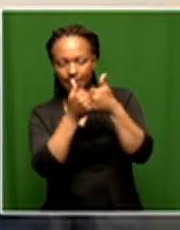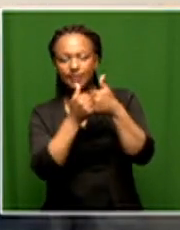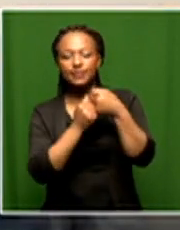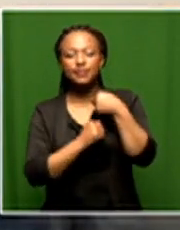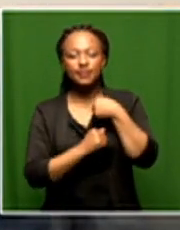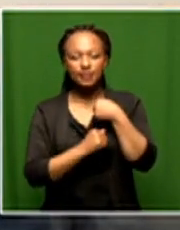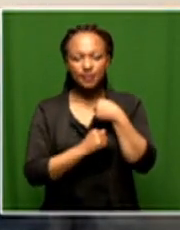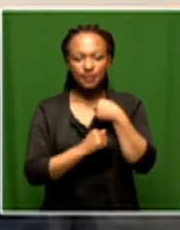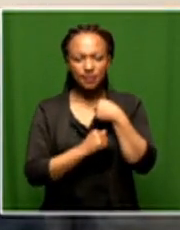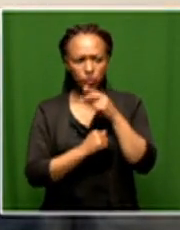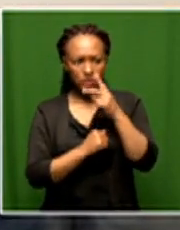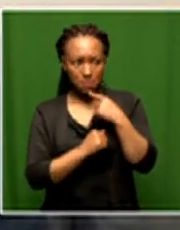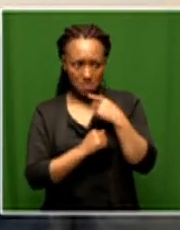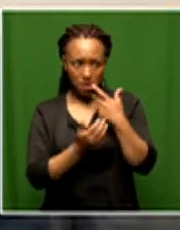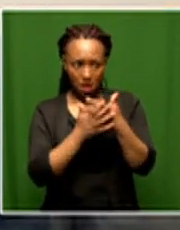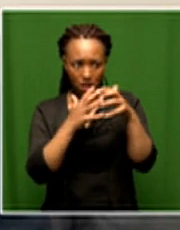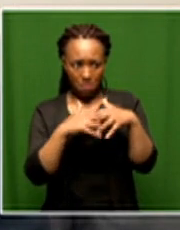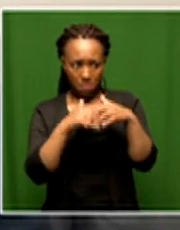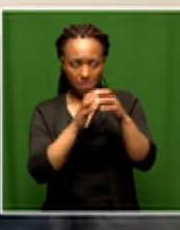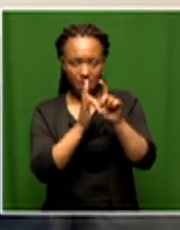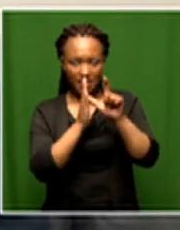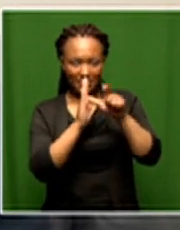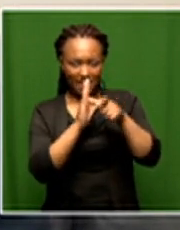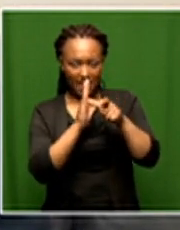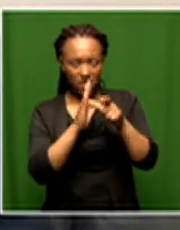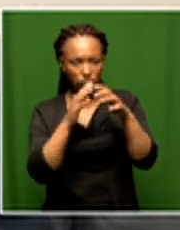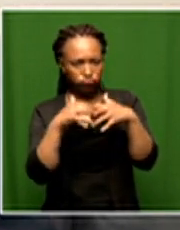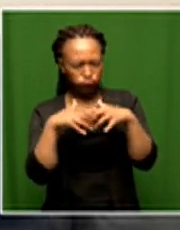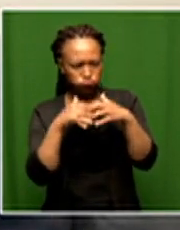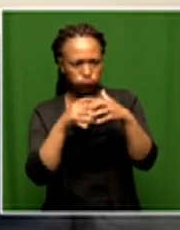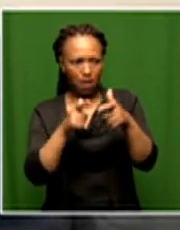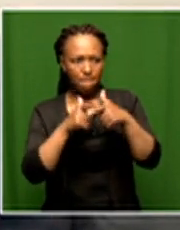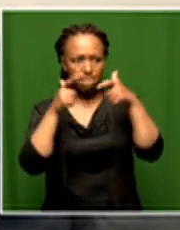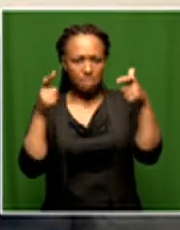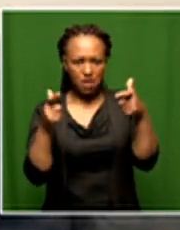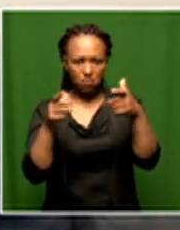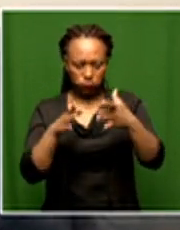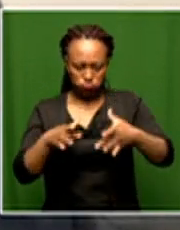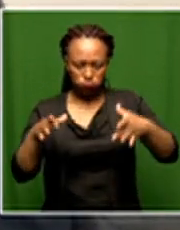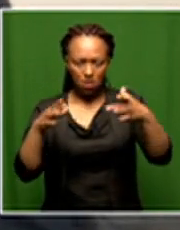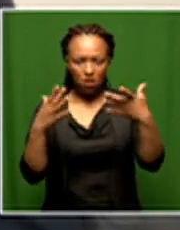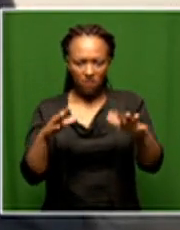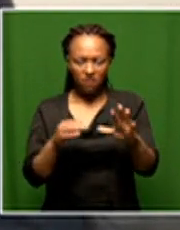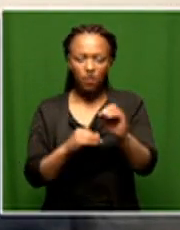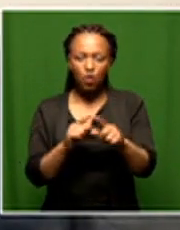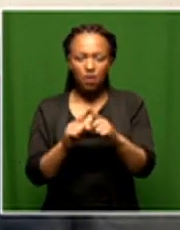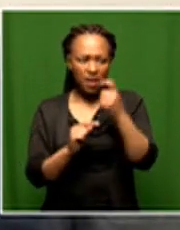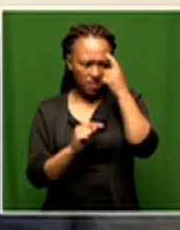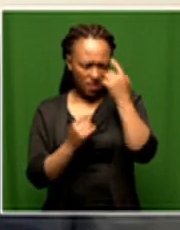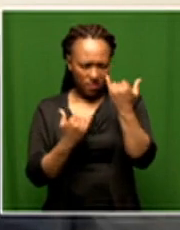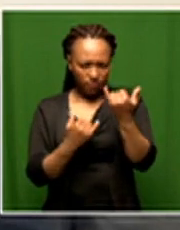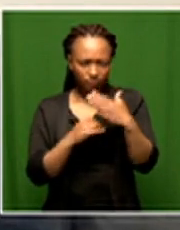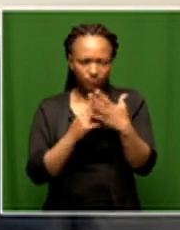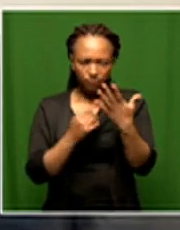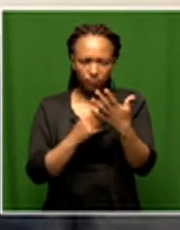see if I could create a design that could be like reproduced on a large scale. If thinking about it now, there